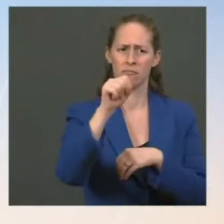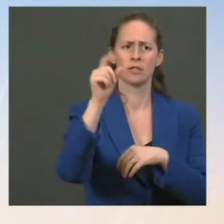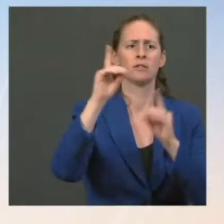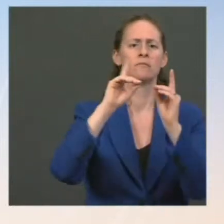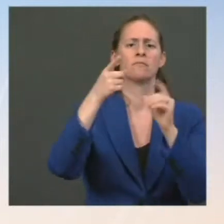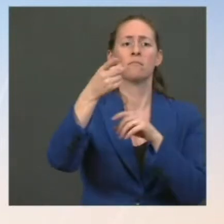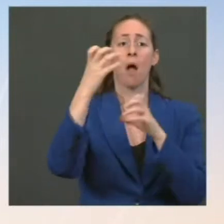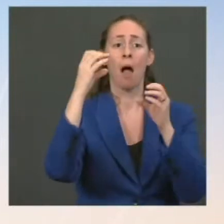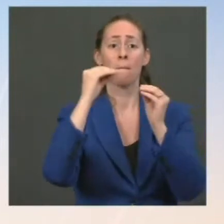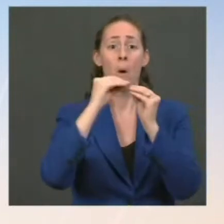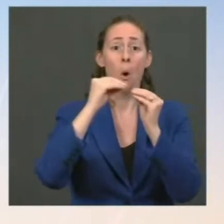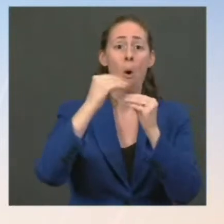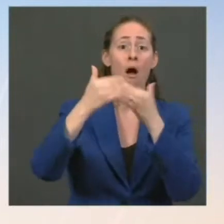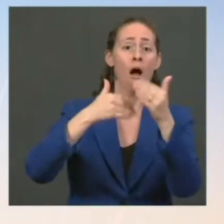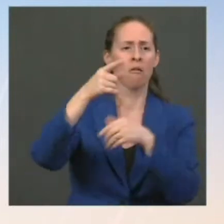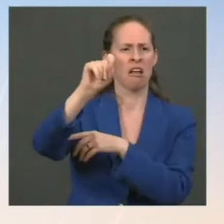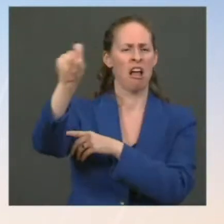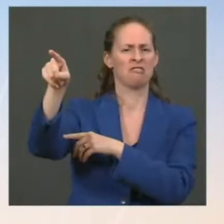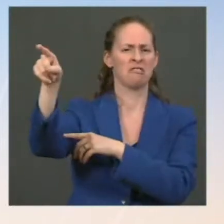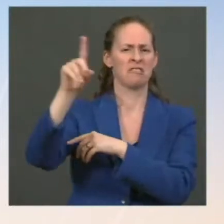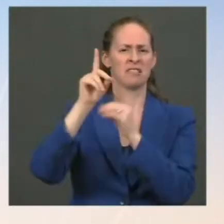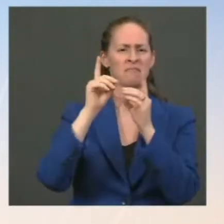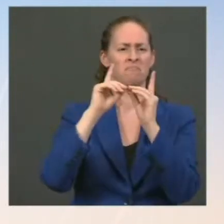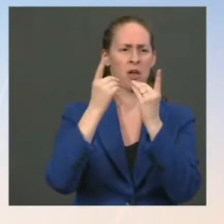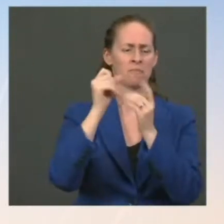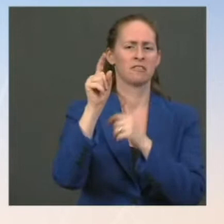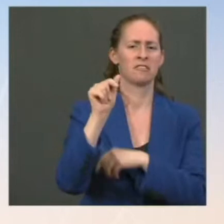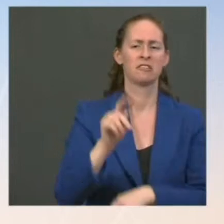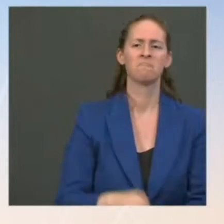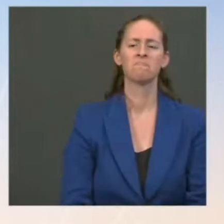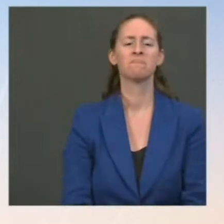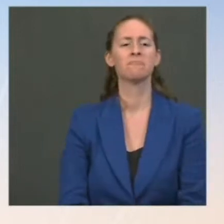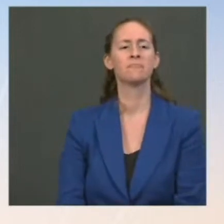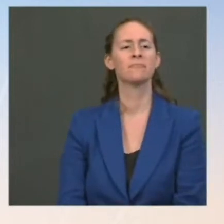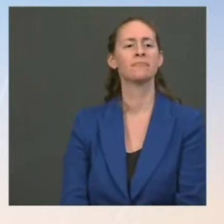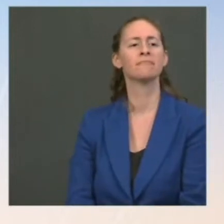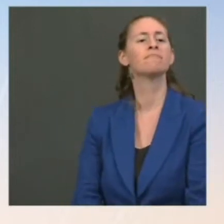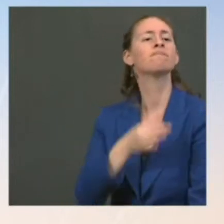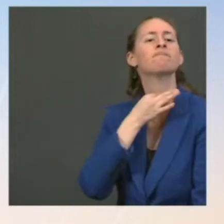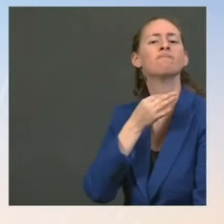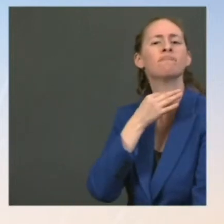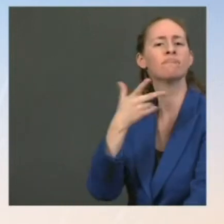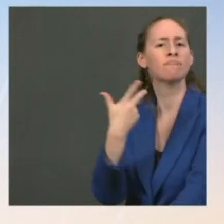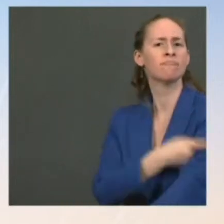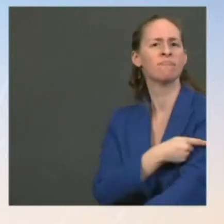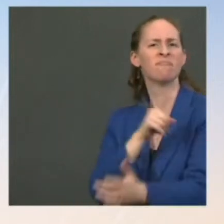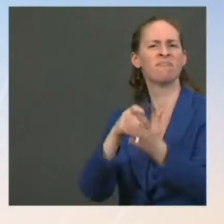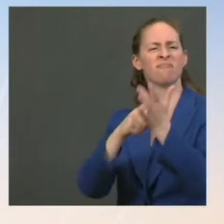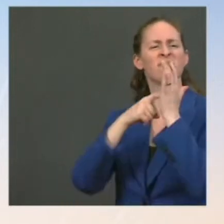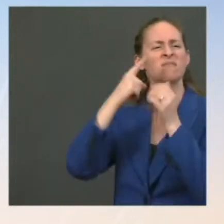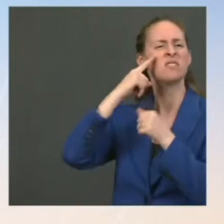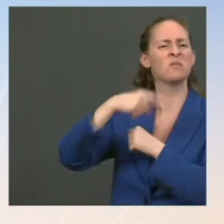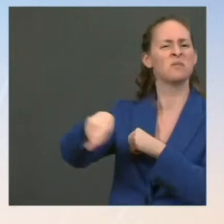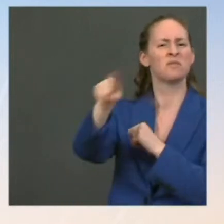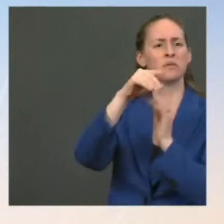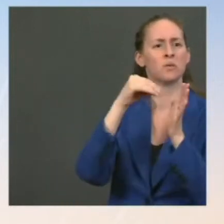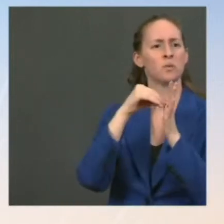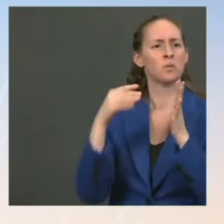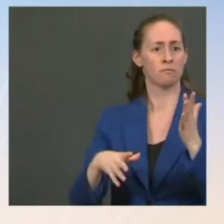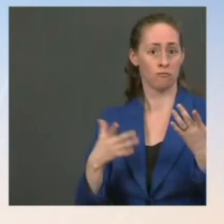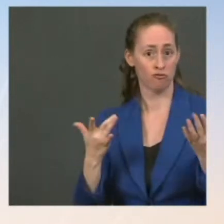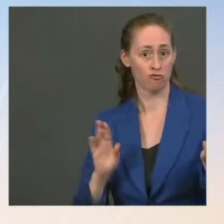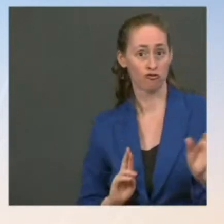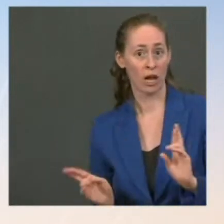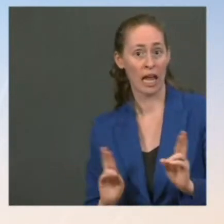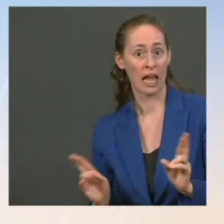ahead. The Education Secretary supports mandatory vaccinations for students if they're eligible for a COVID vaccine. Does the White House agree with that? Does